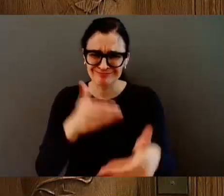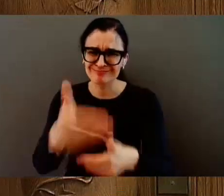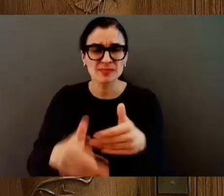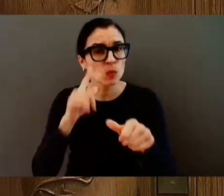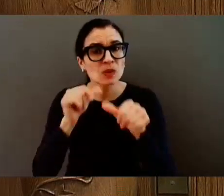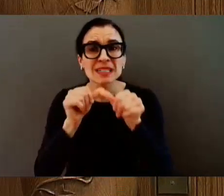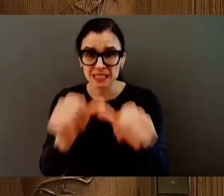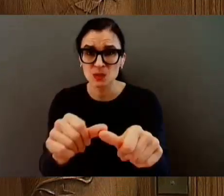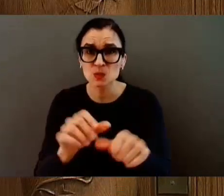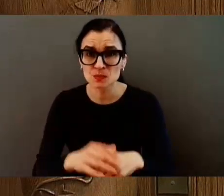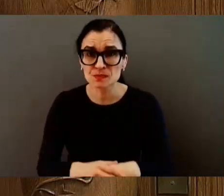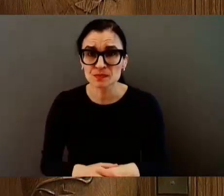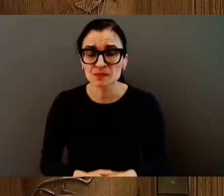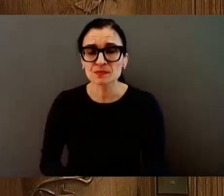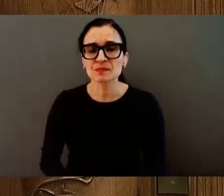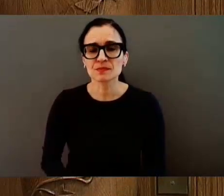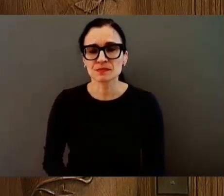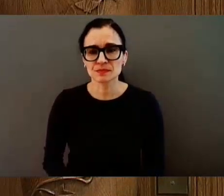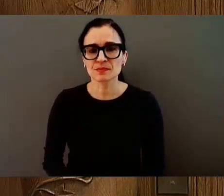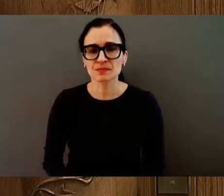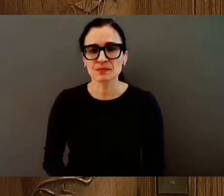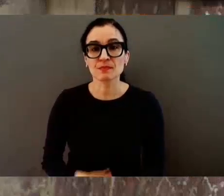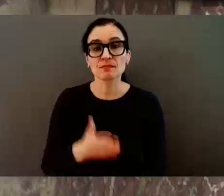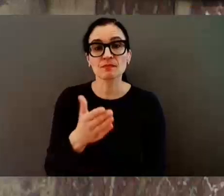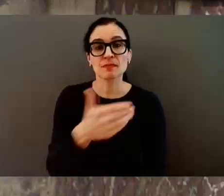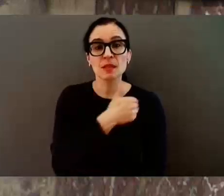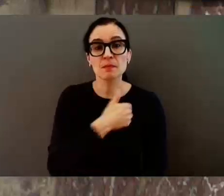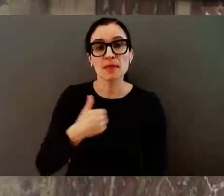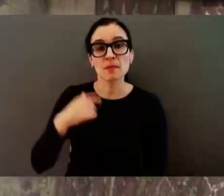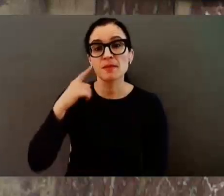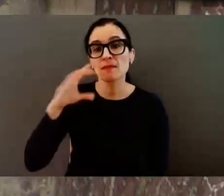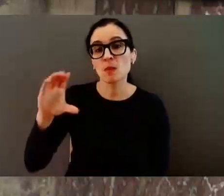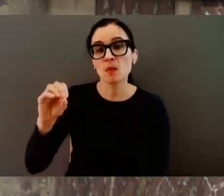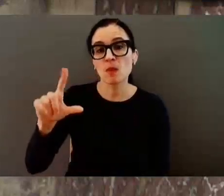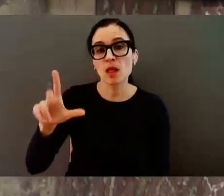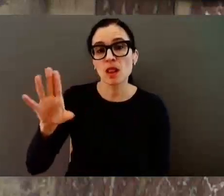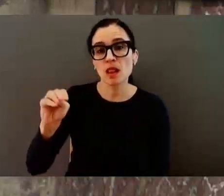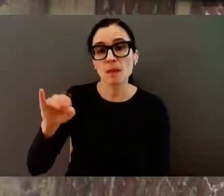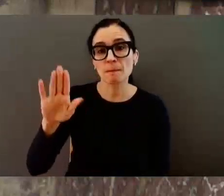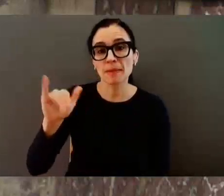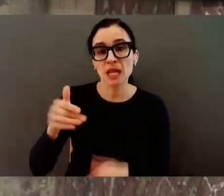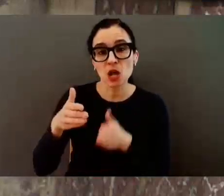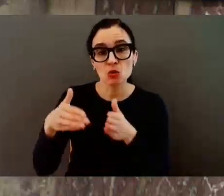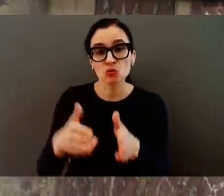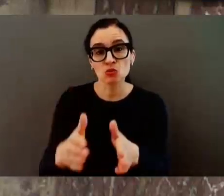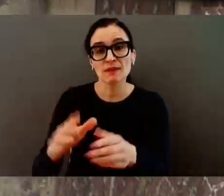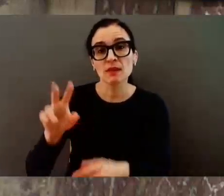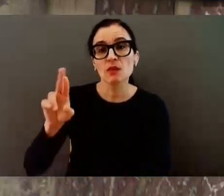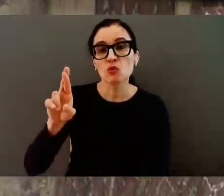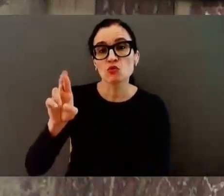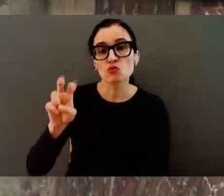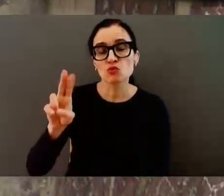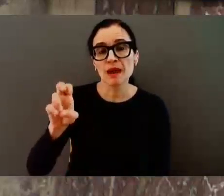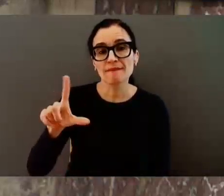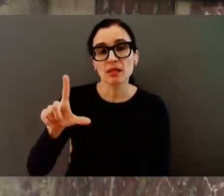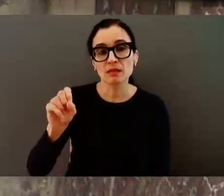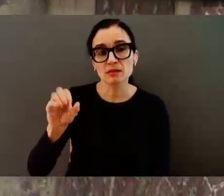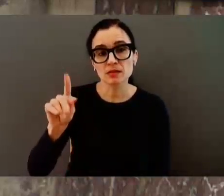Member for Columbia River Revelstoke. Thank you very much, Mr. Speaker. With all due respect, we don't want any more thoughts in rural BC. We want